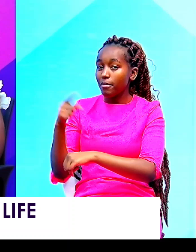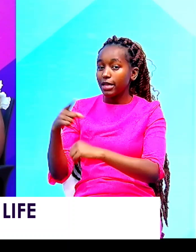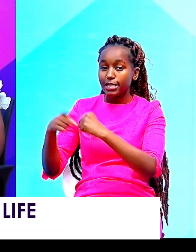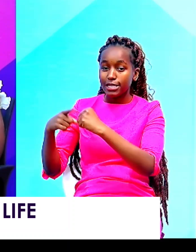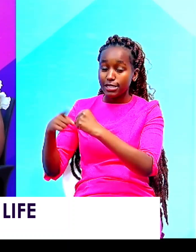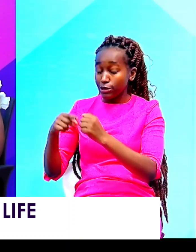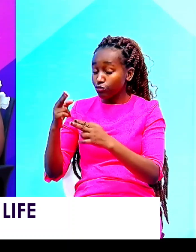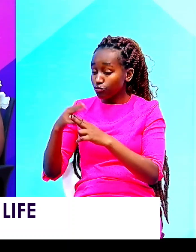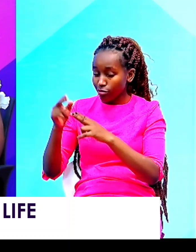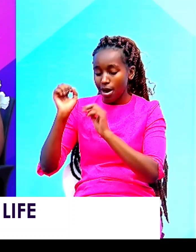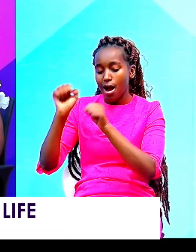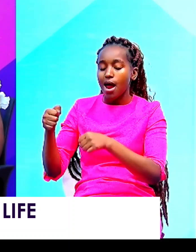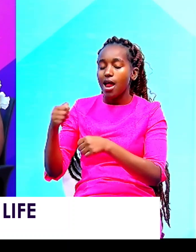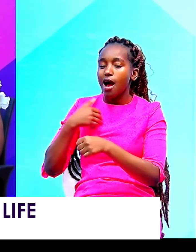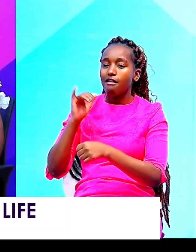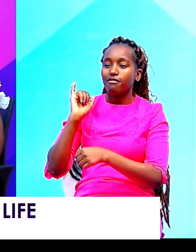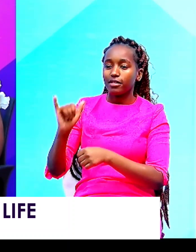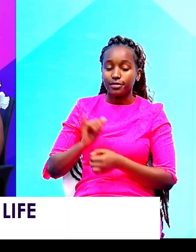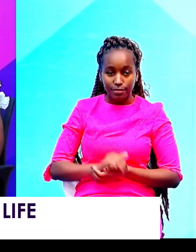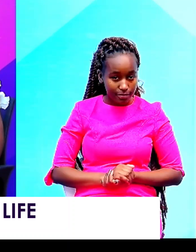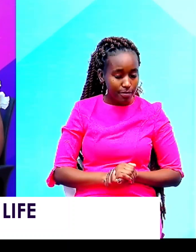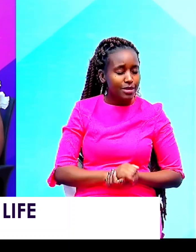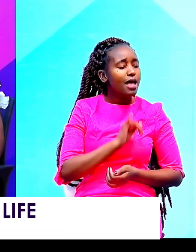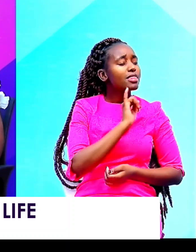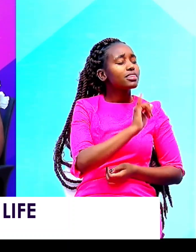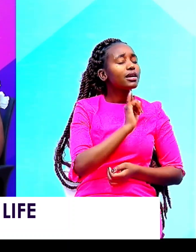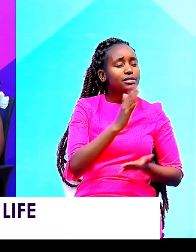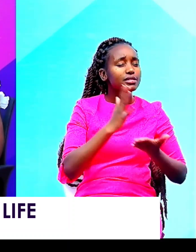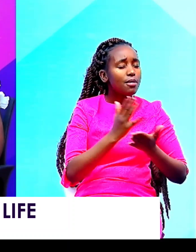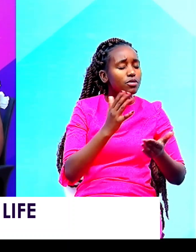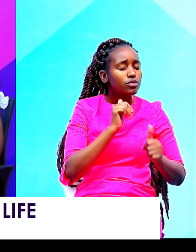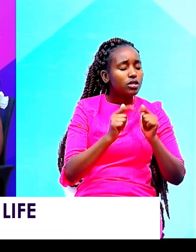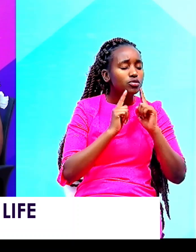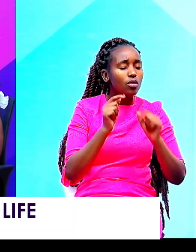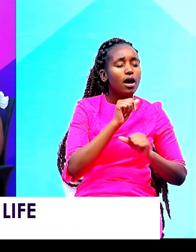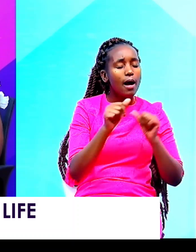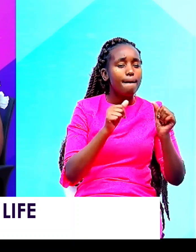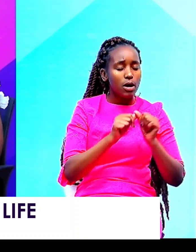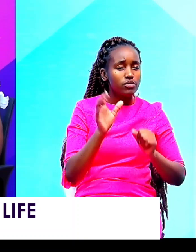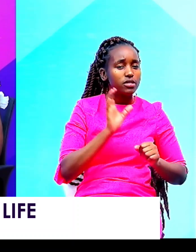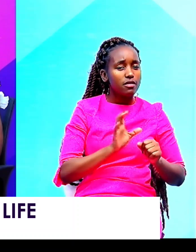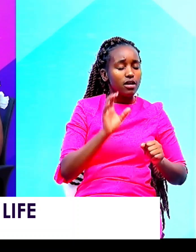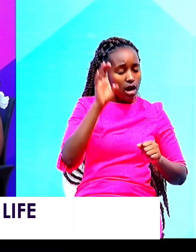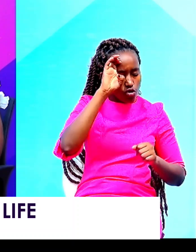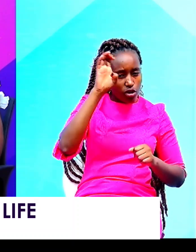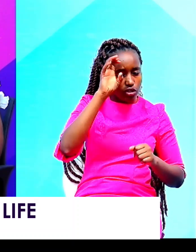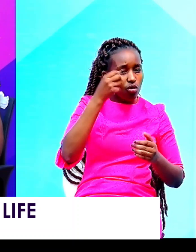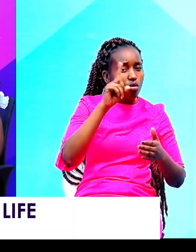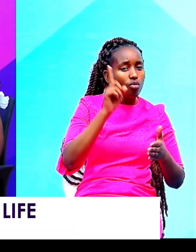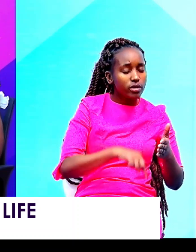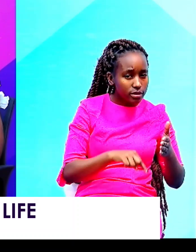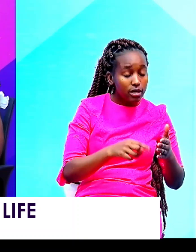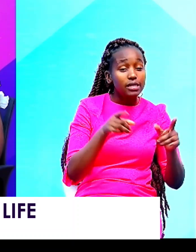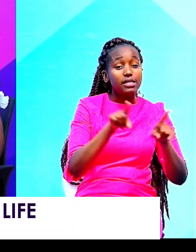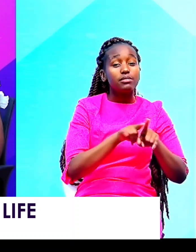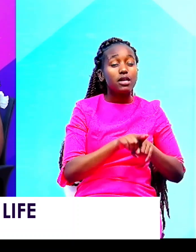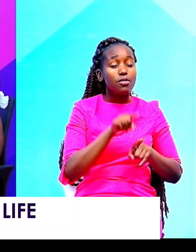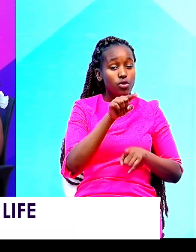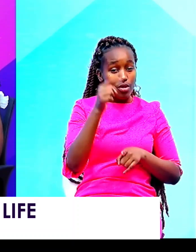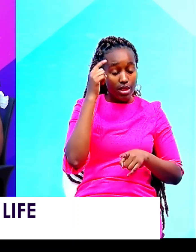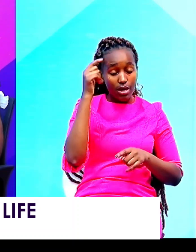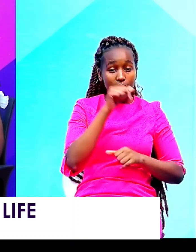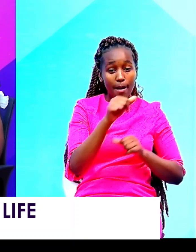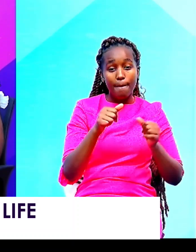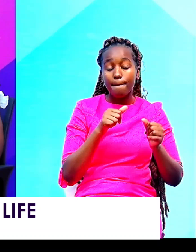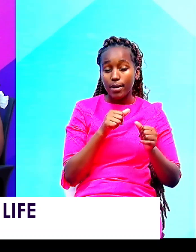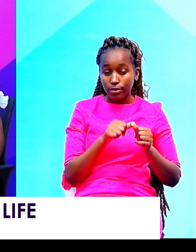Yes. This is an attempt to civic education, do you think? Is this effective civic education? And what do you think